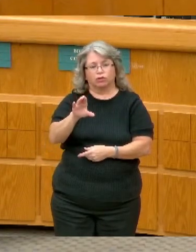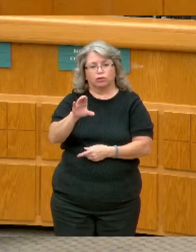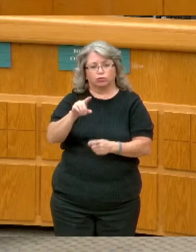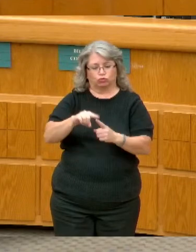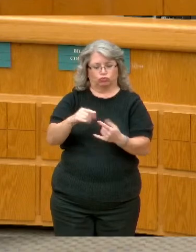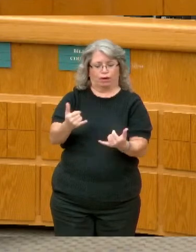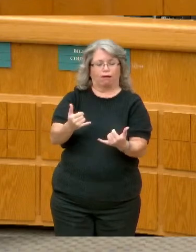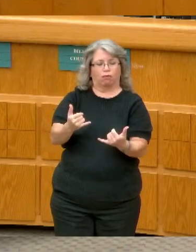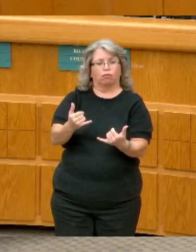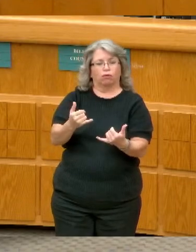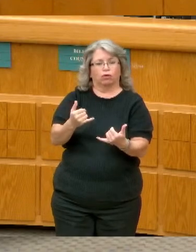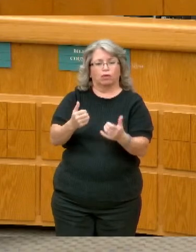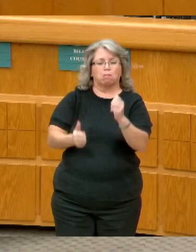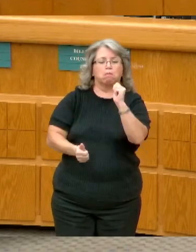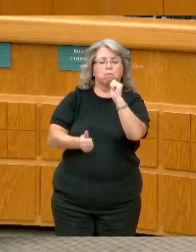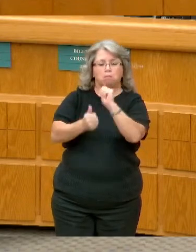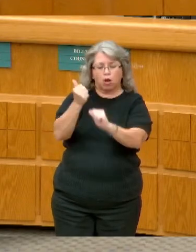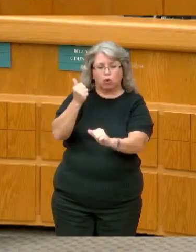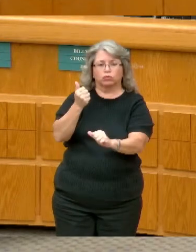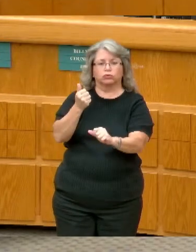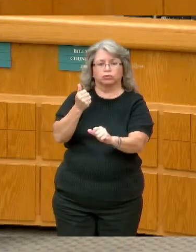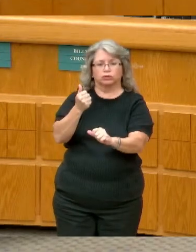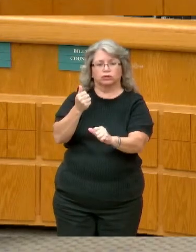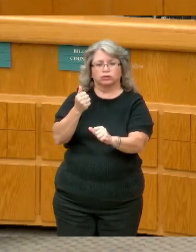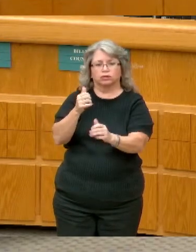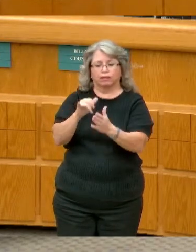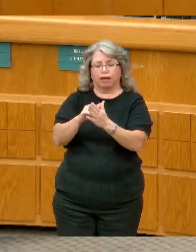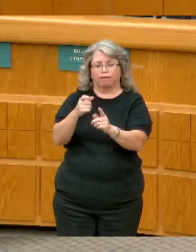of the reinfections were from the Omicron variant.